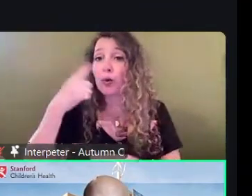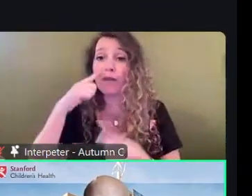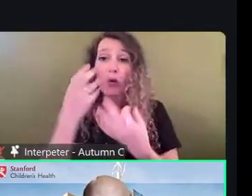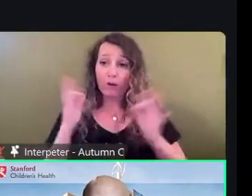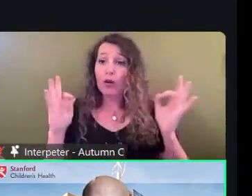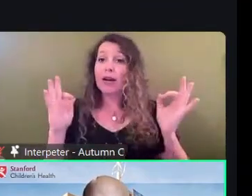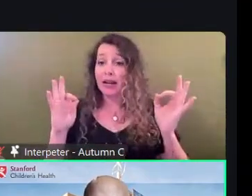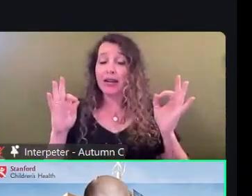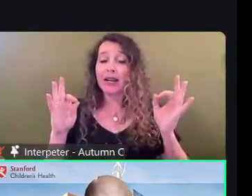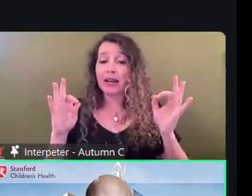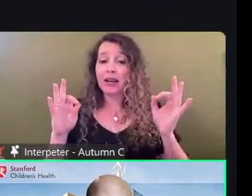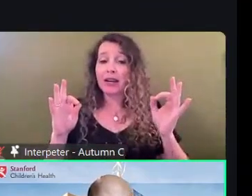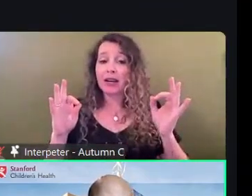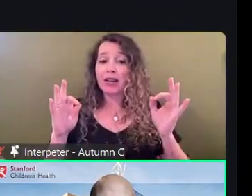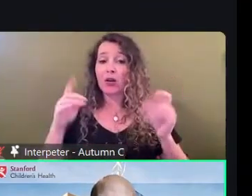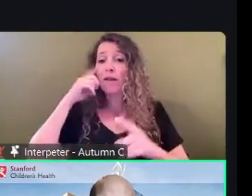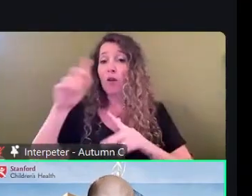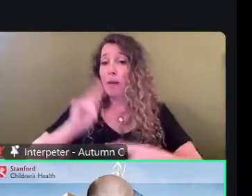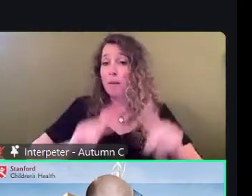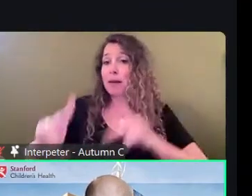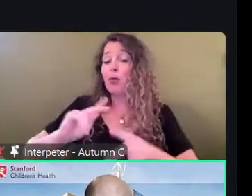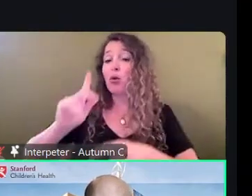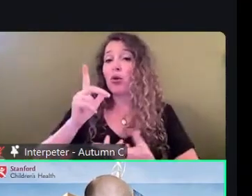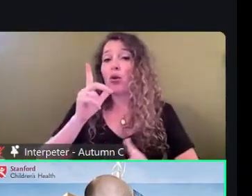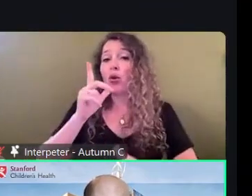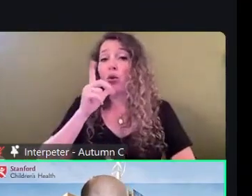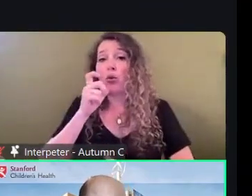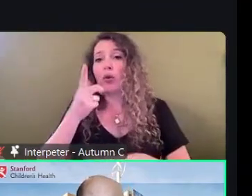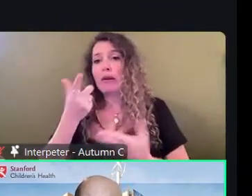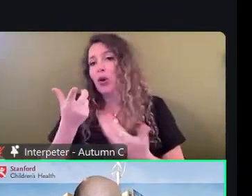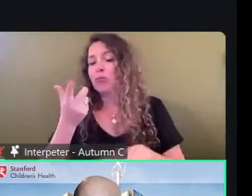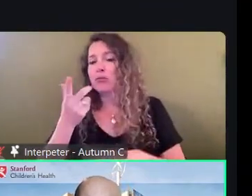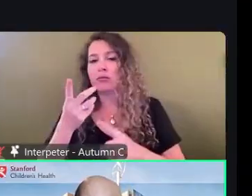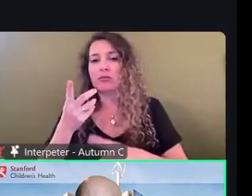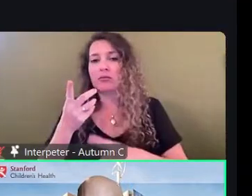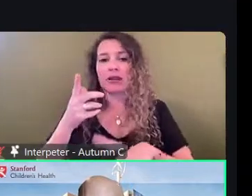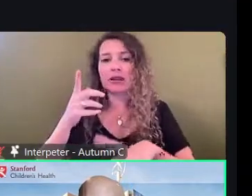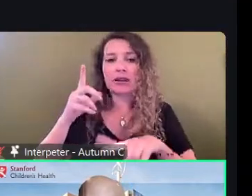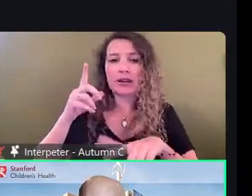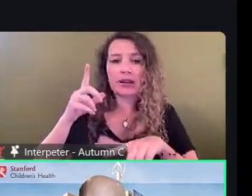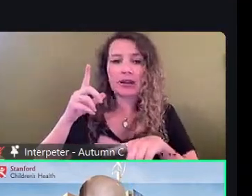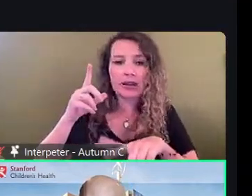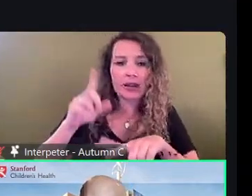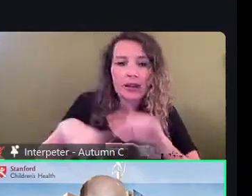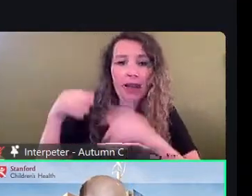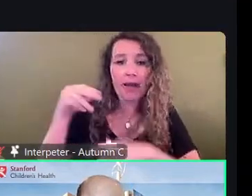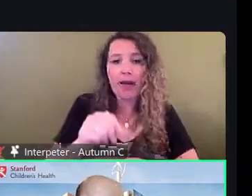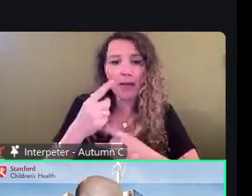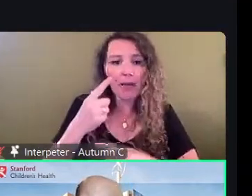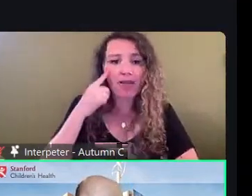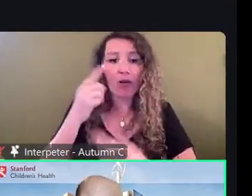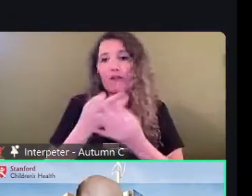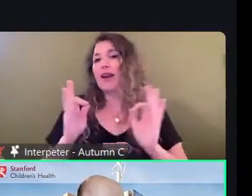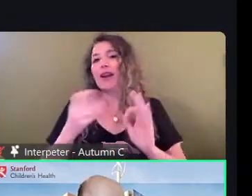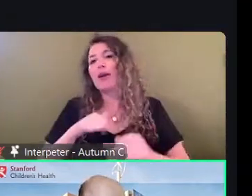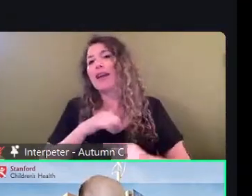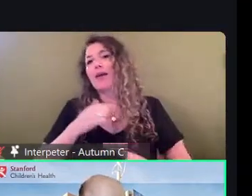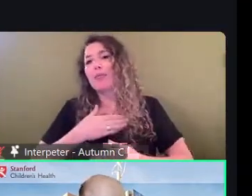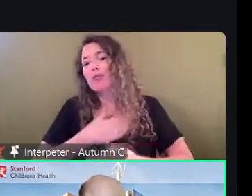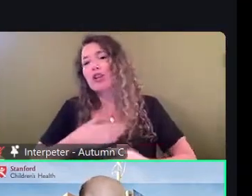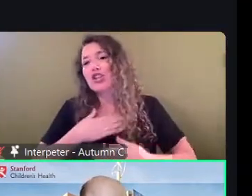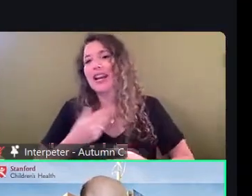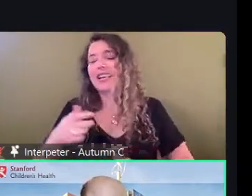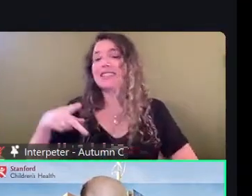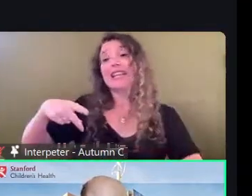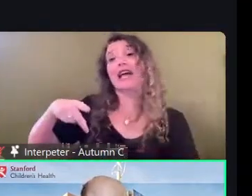free, or to people who aren't able to pay for free, would be greatly appreciated. It's like we're making like the